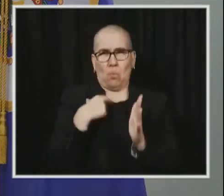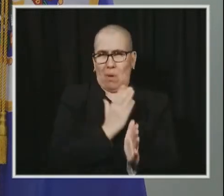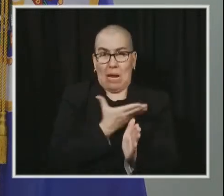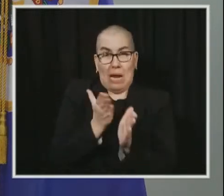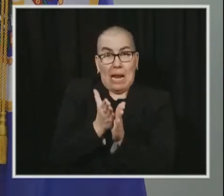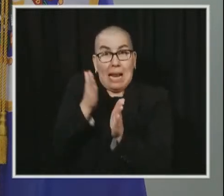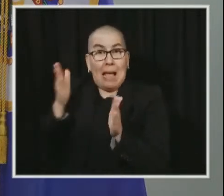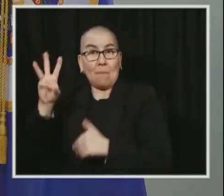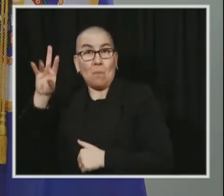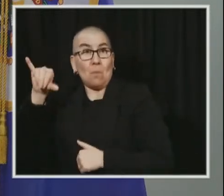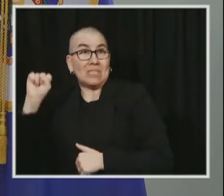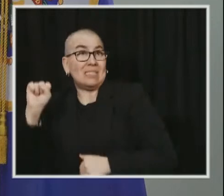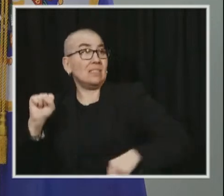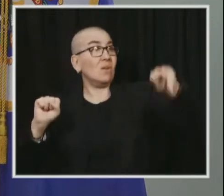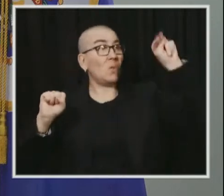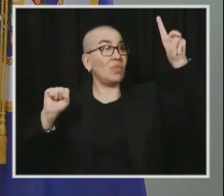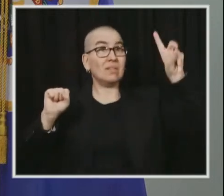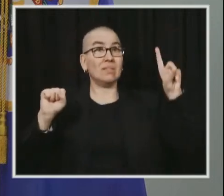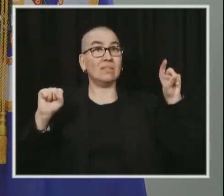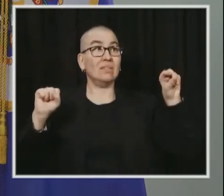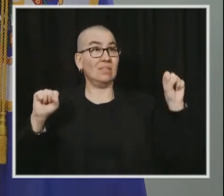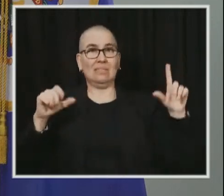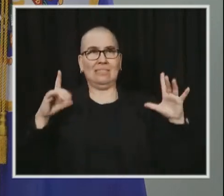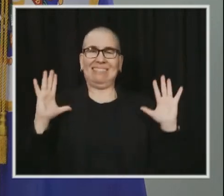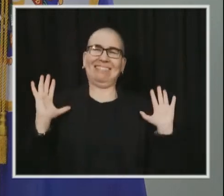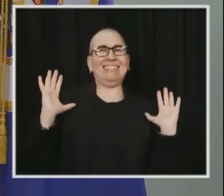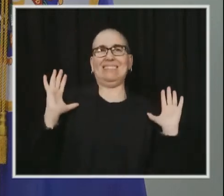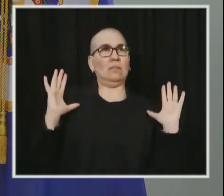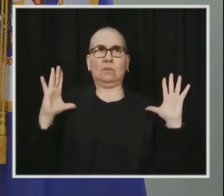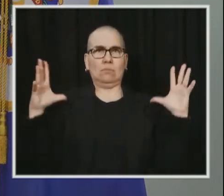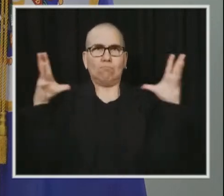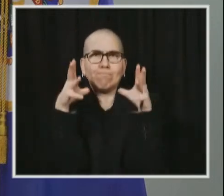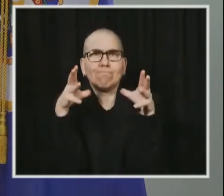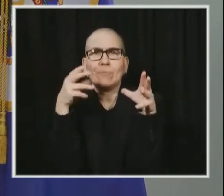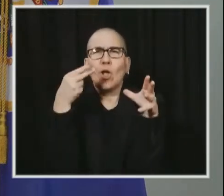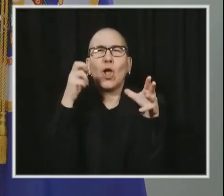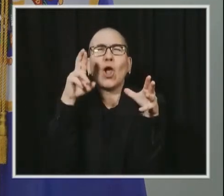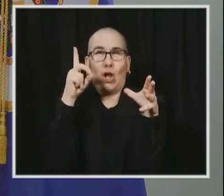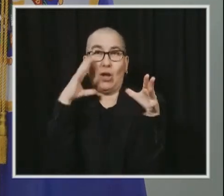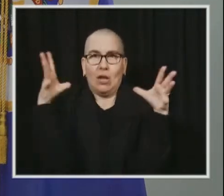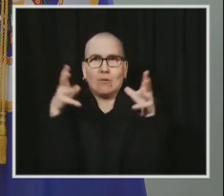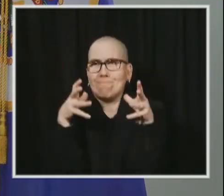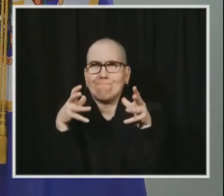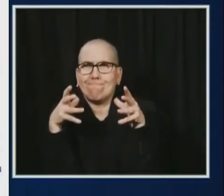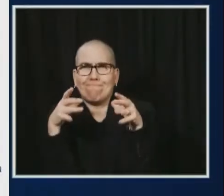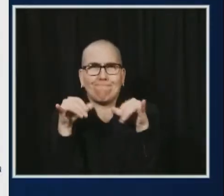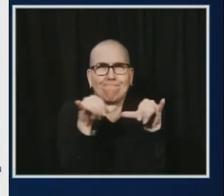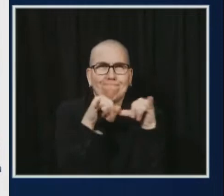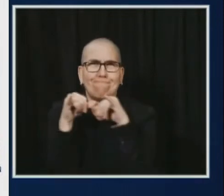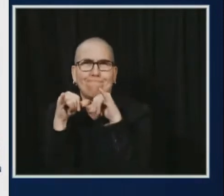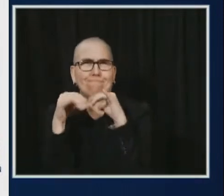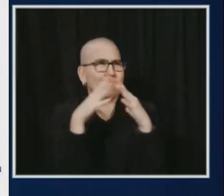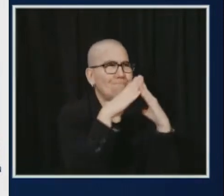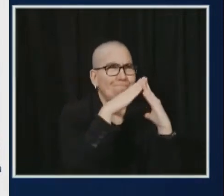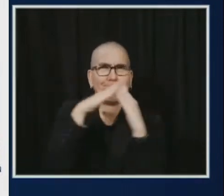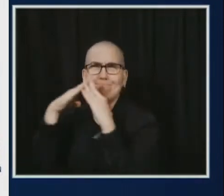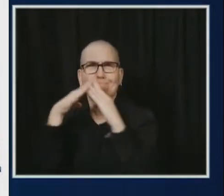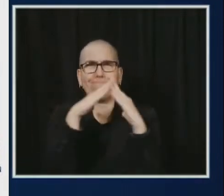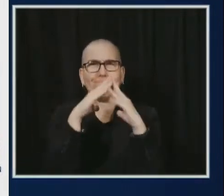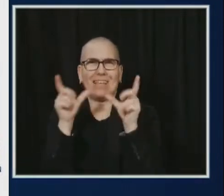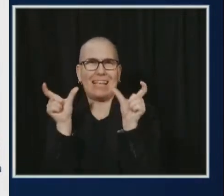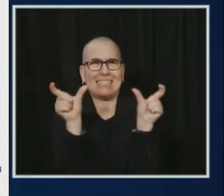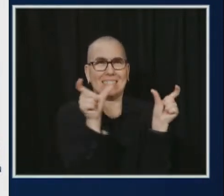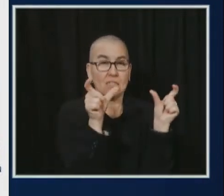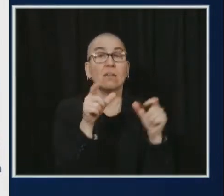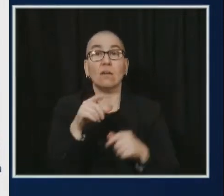how we try and reach herd immunity and how we try and protect each other. It doesn't do any good if we're not able to do that. But I just want to be very clear. This shows